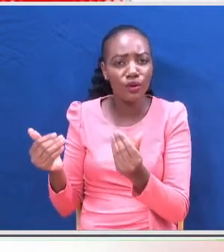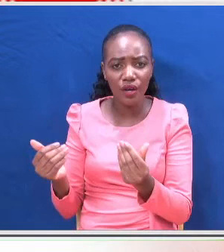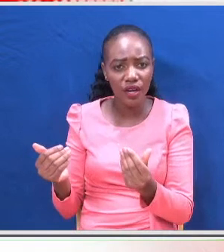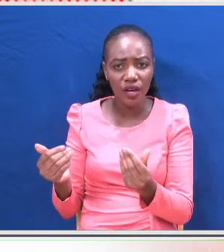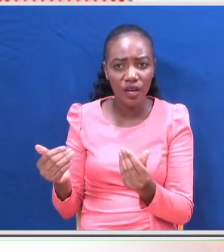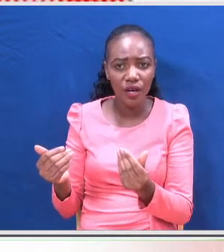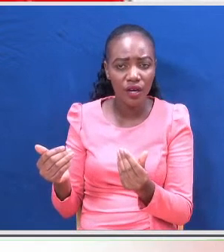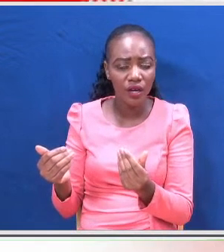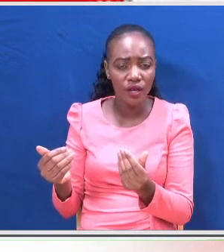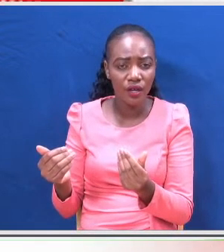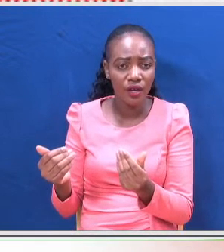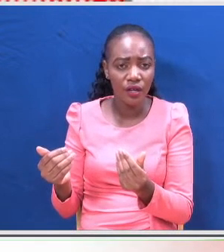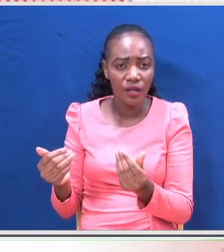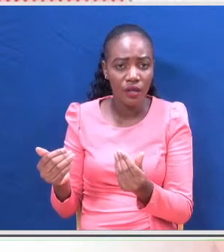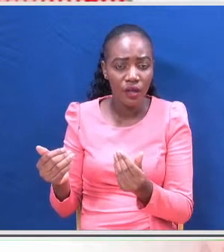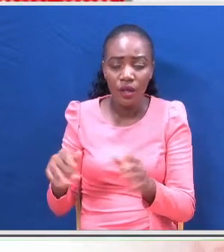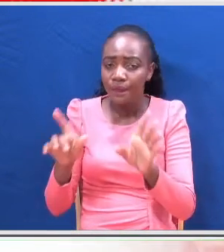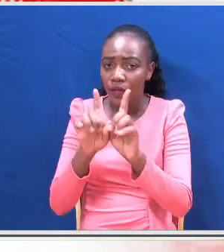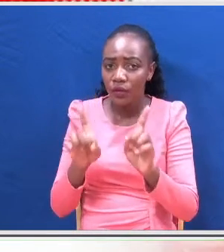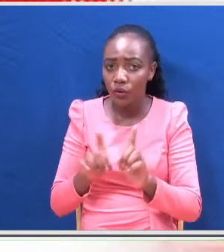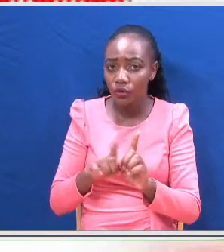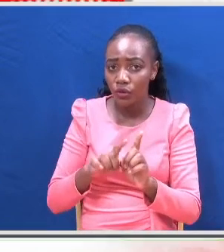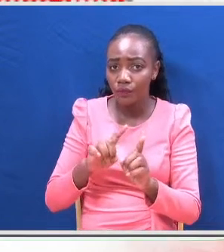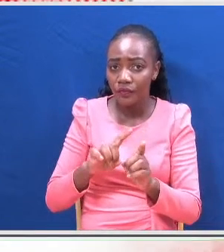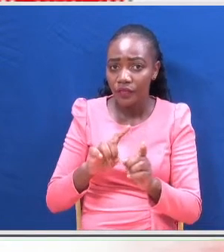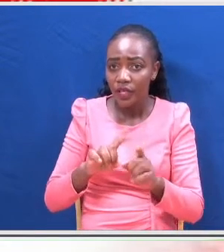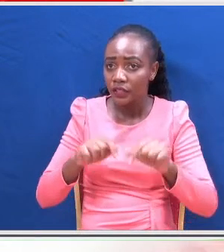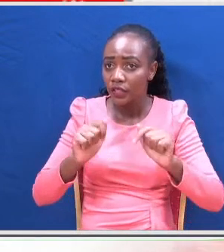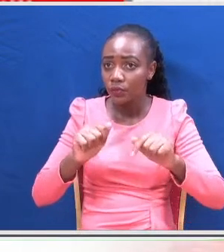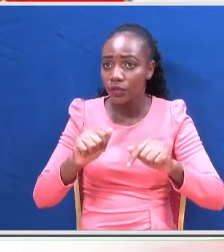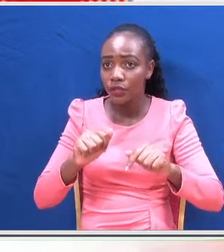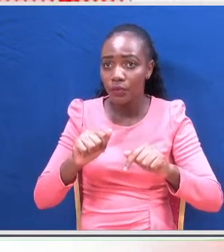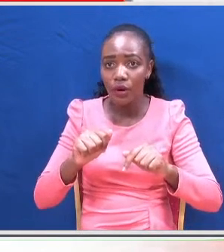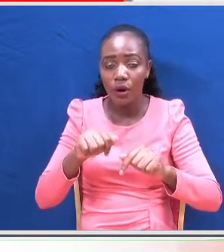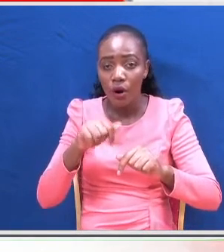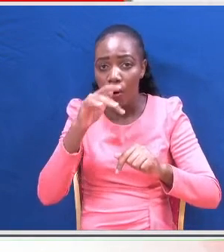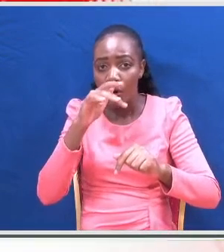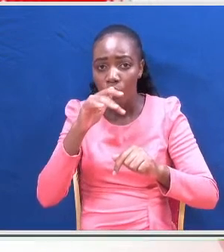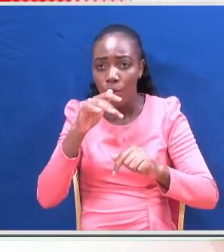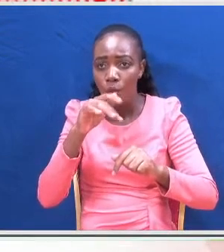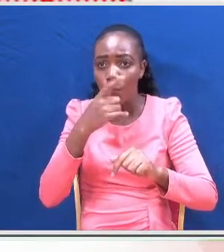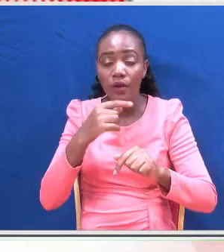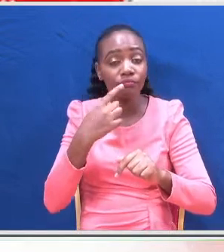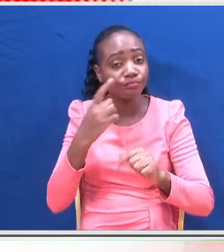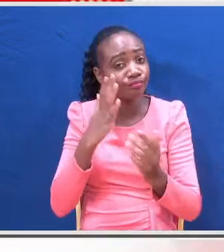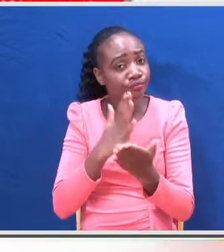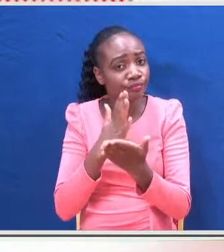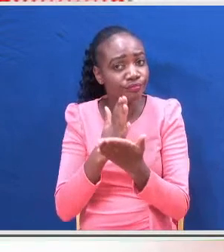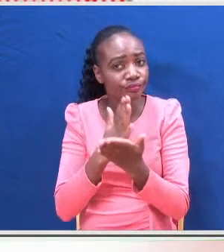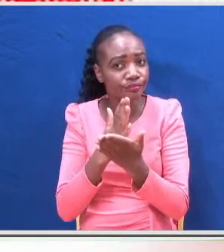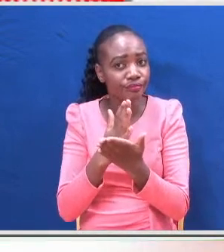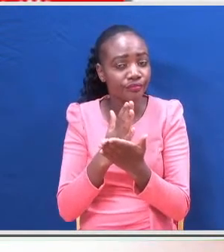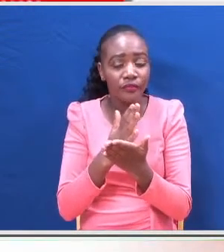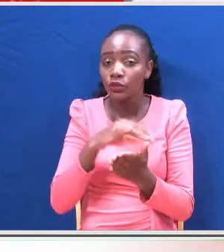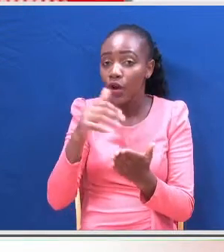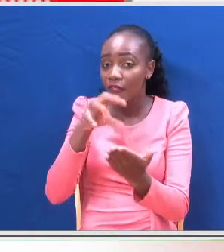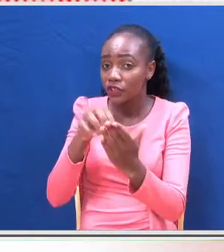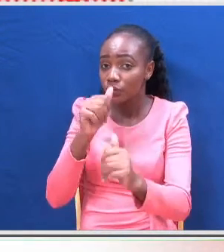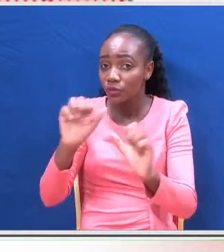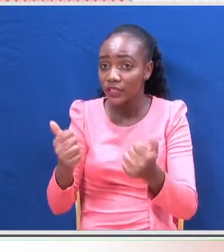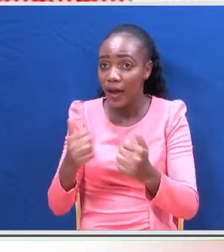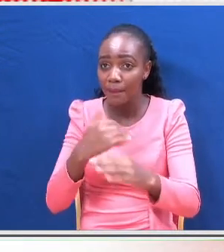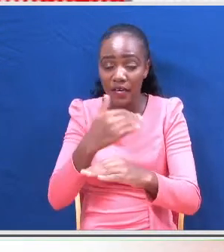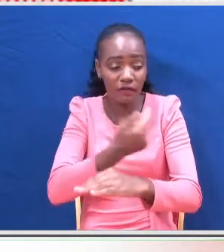directly just link it, because then we would be blind to other health events that would ordinarily happen, and you'd find